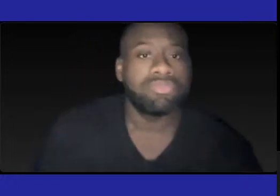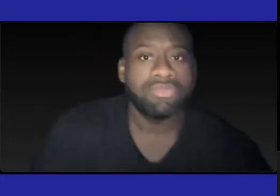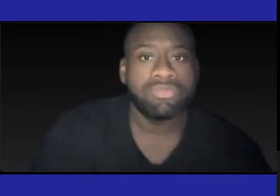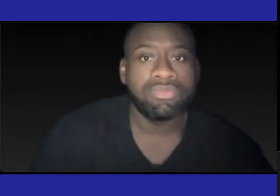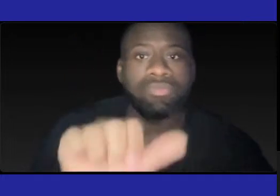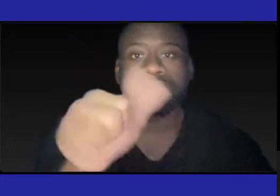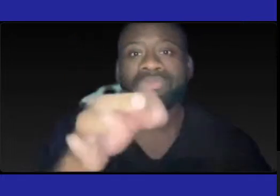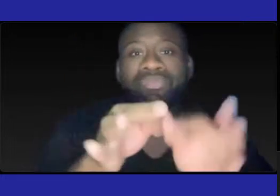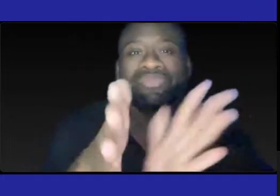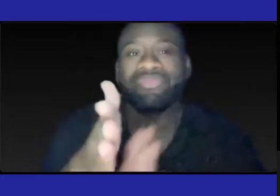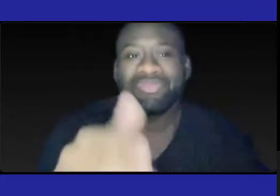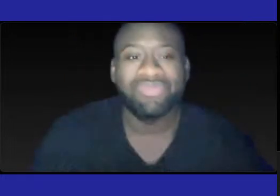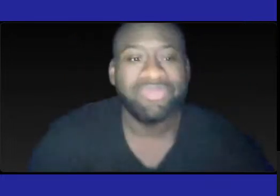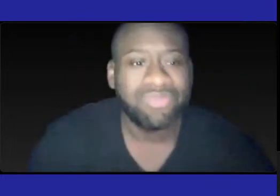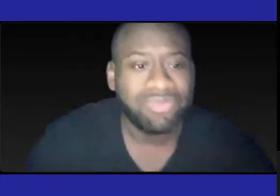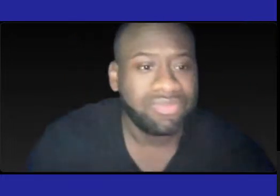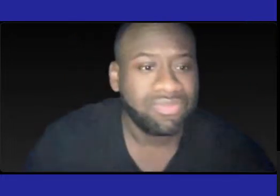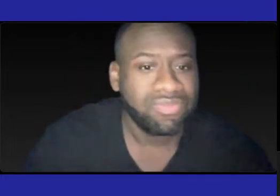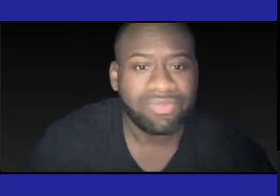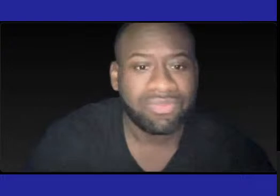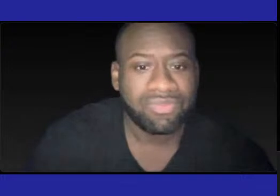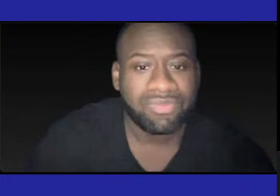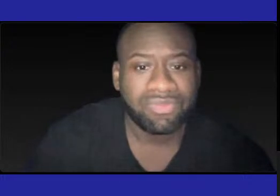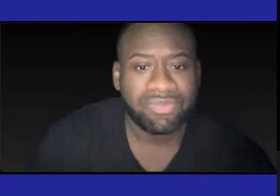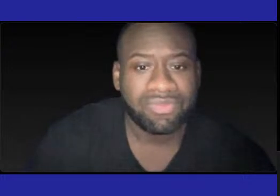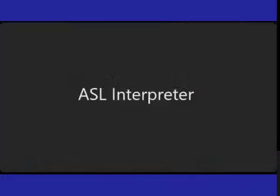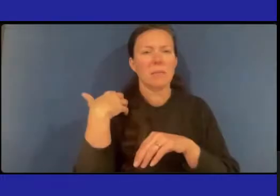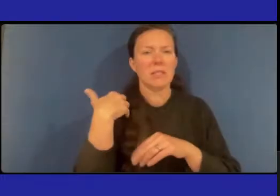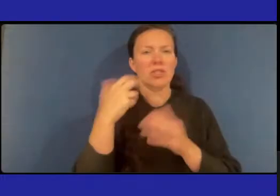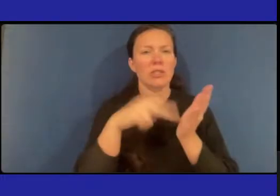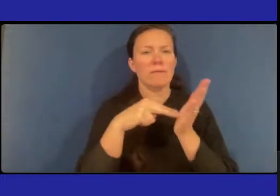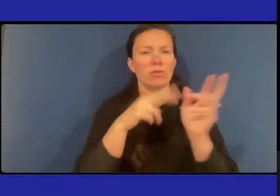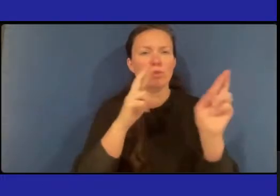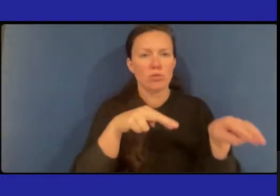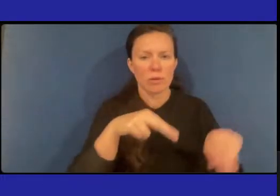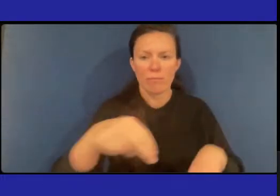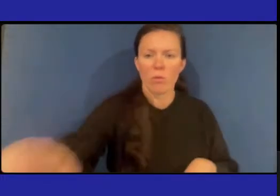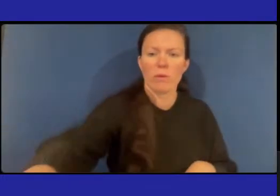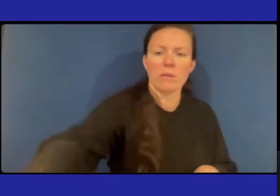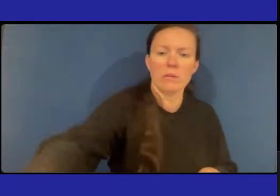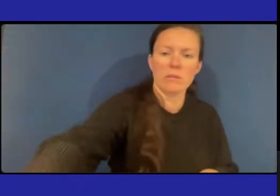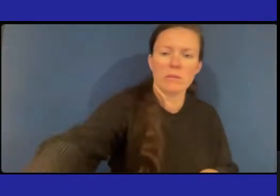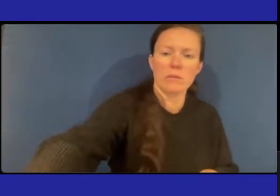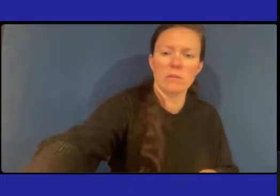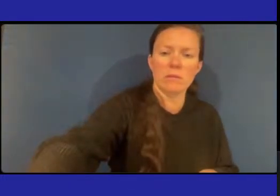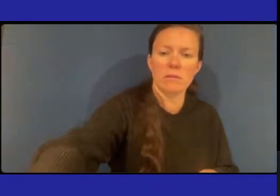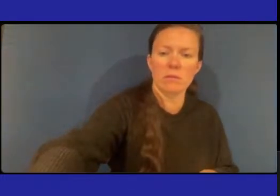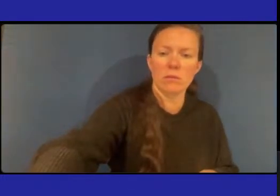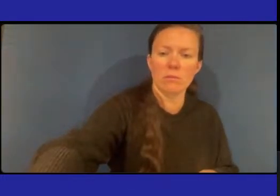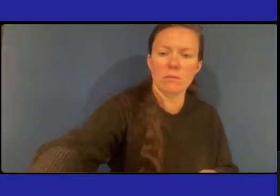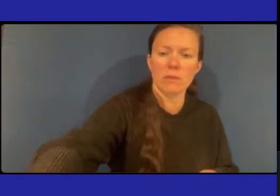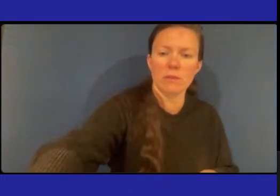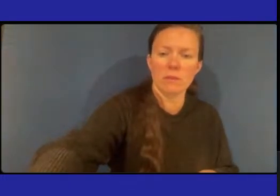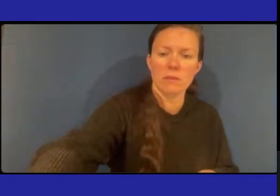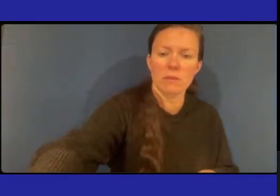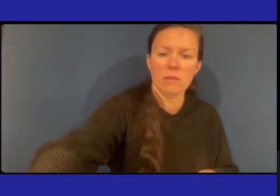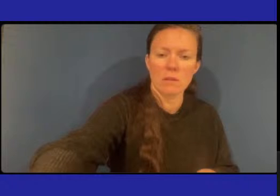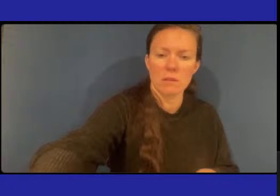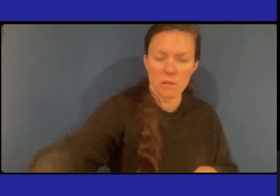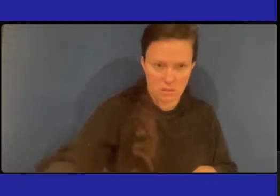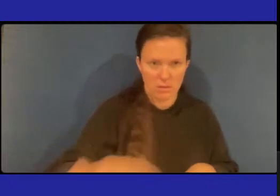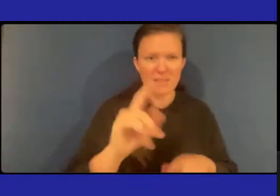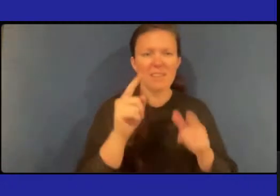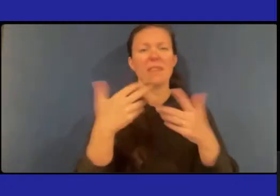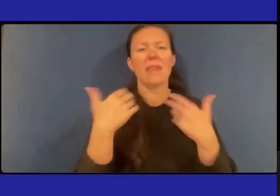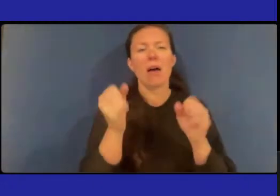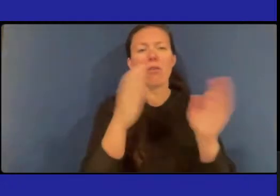chief nurse report, executive report, the chief information officer report, and the Metro Plus Health Plan reports in writing.